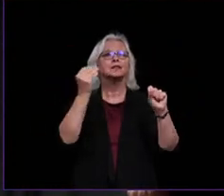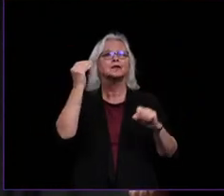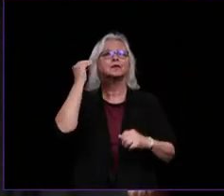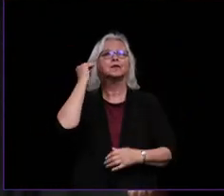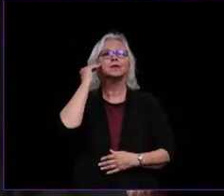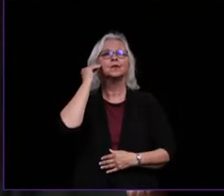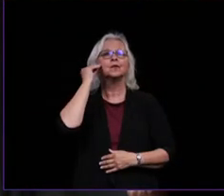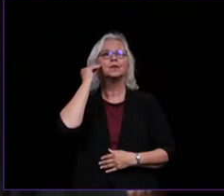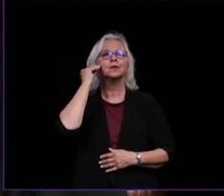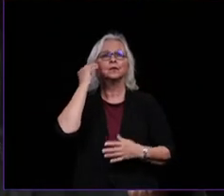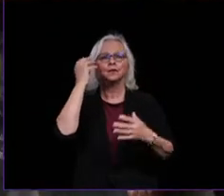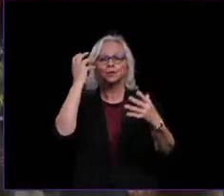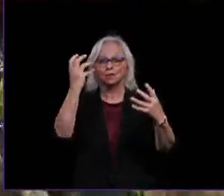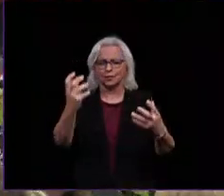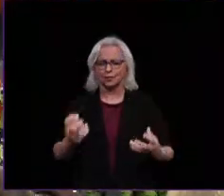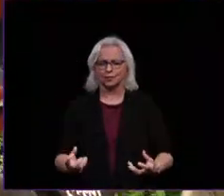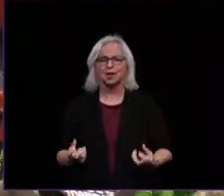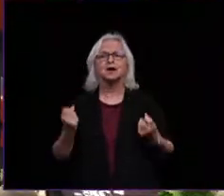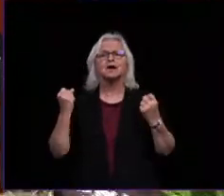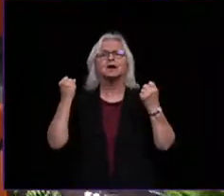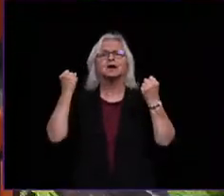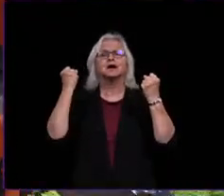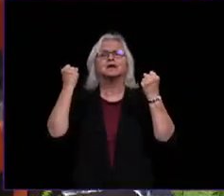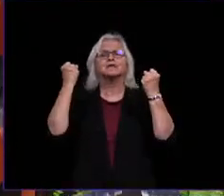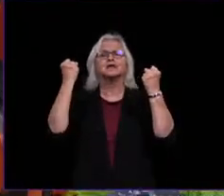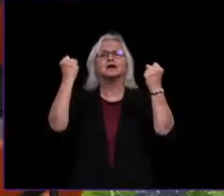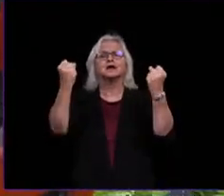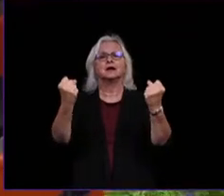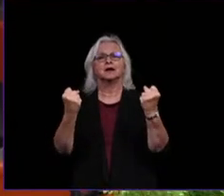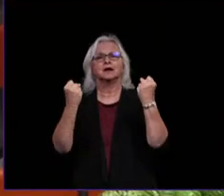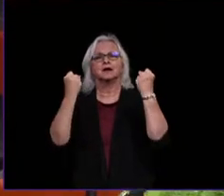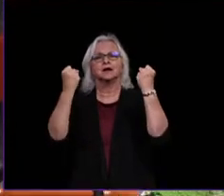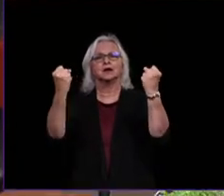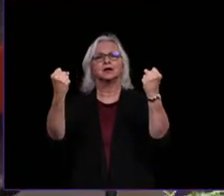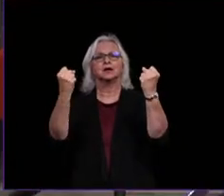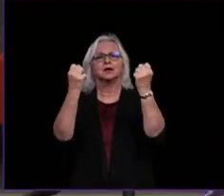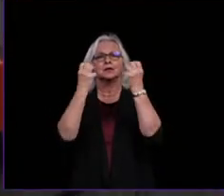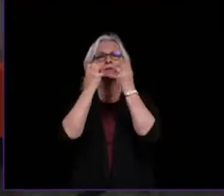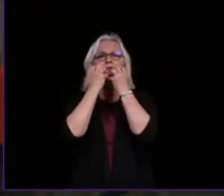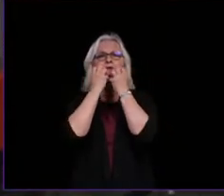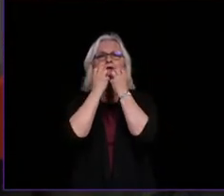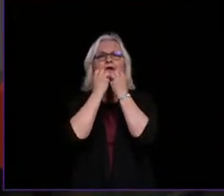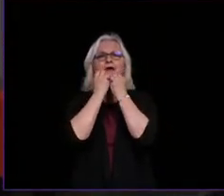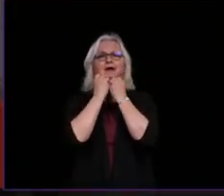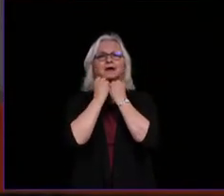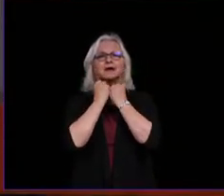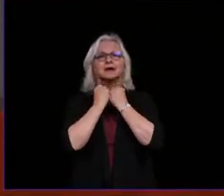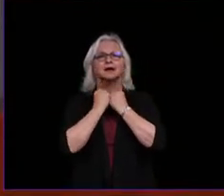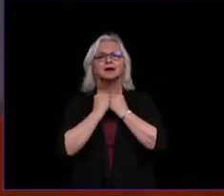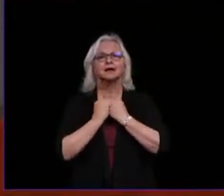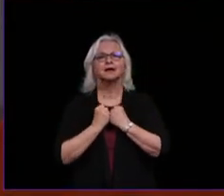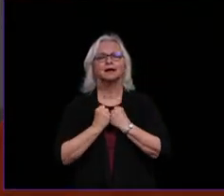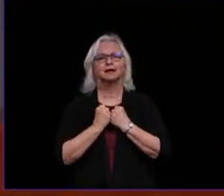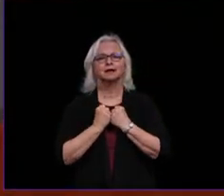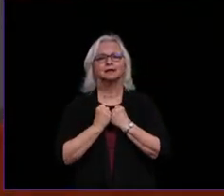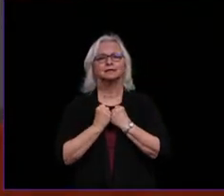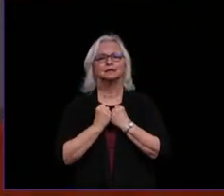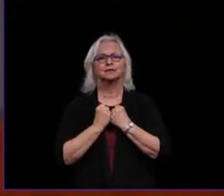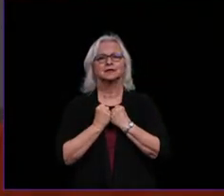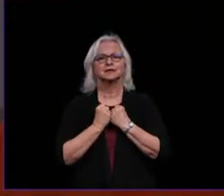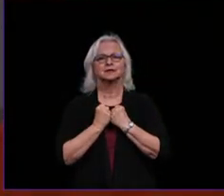and the home of the brave?